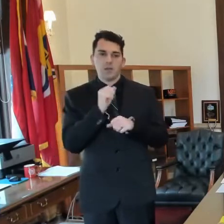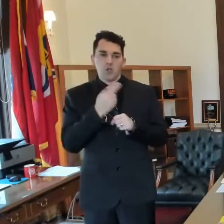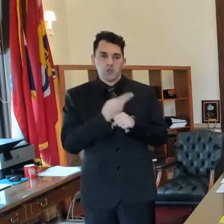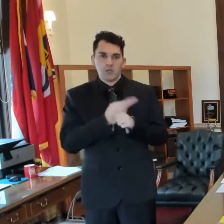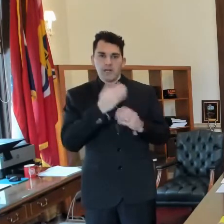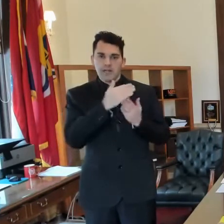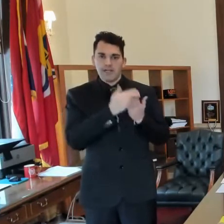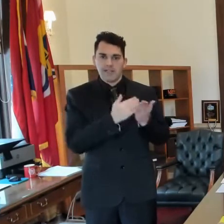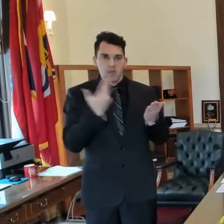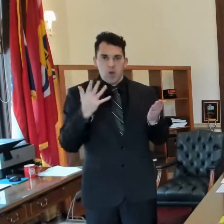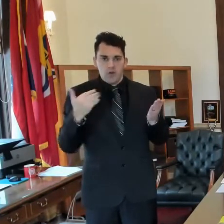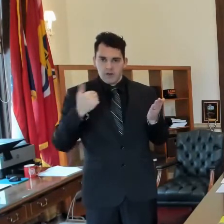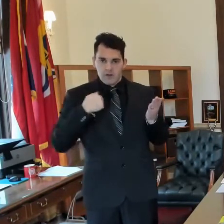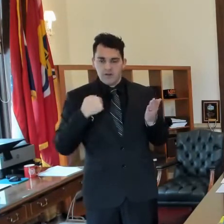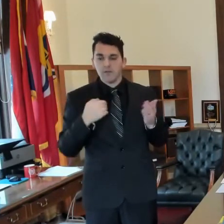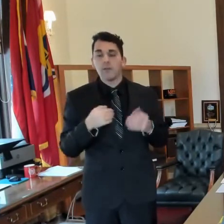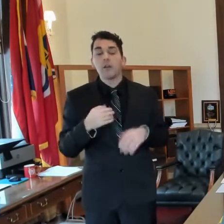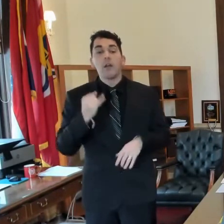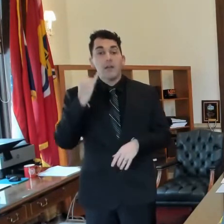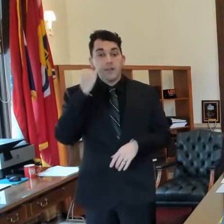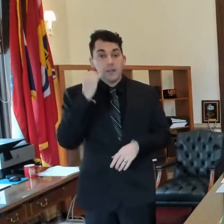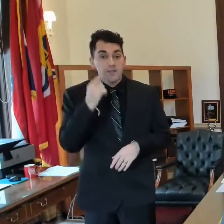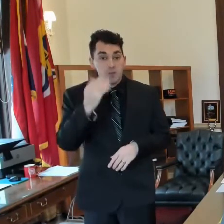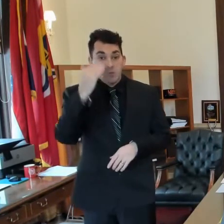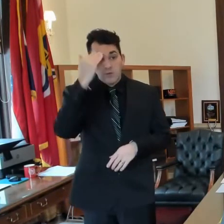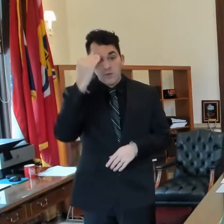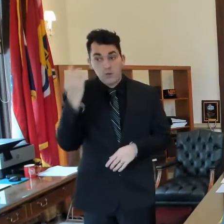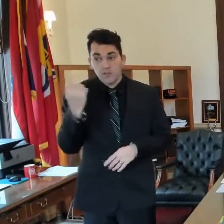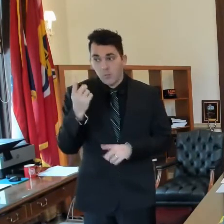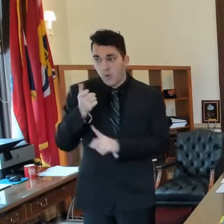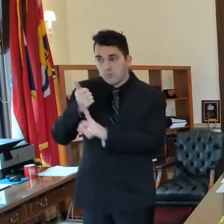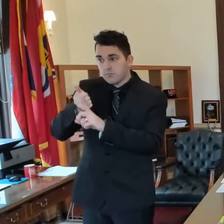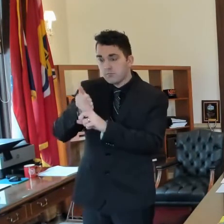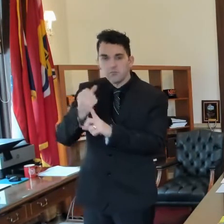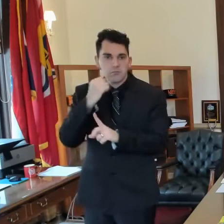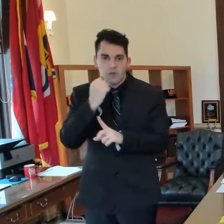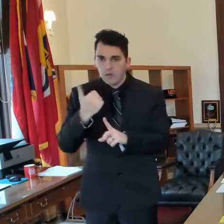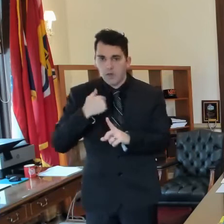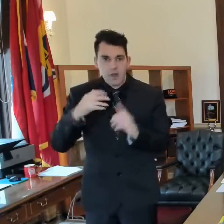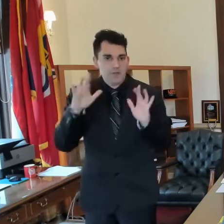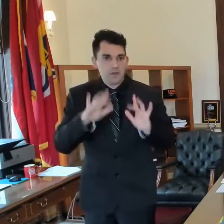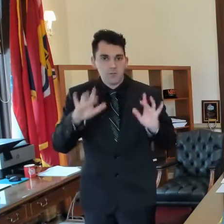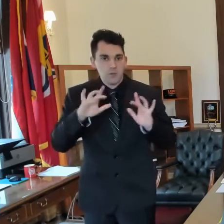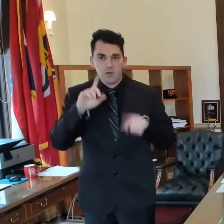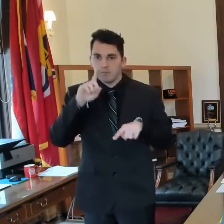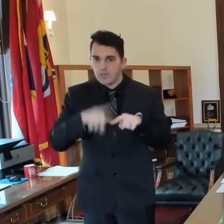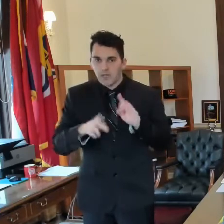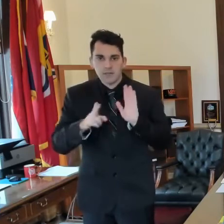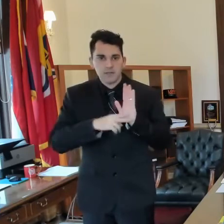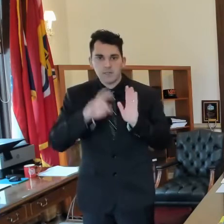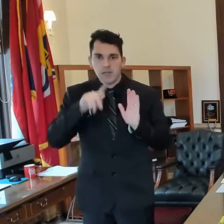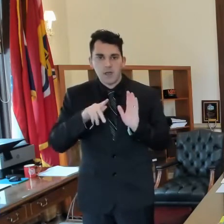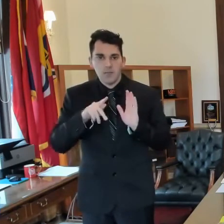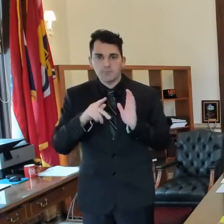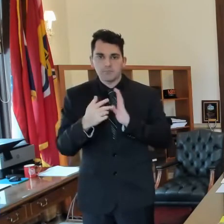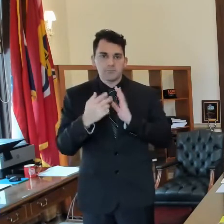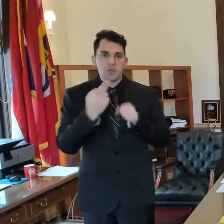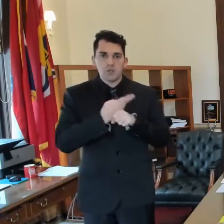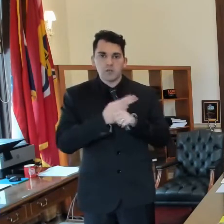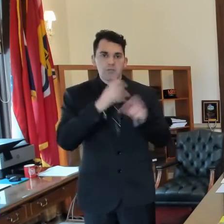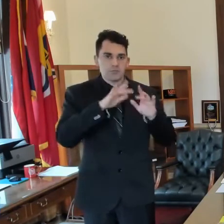still sign up. If you know someone who doesn't have a computer or is unable to sign up electronically, they can call our health